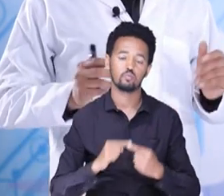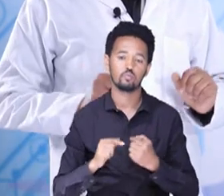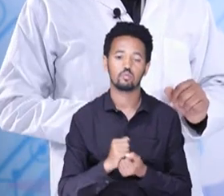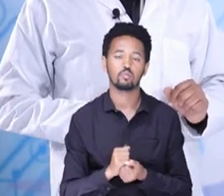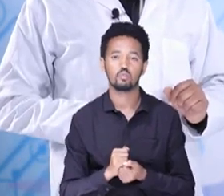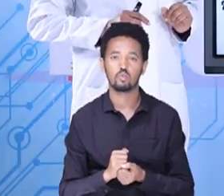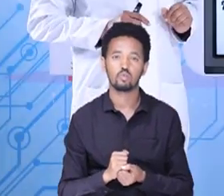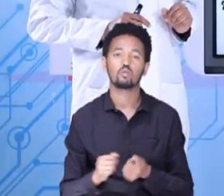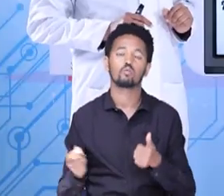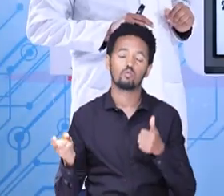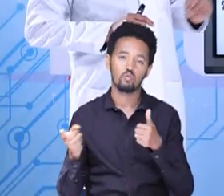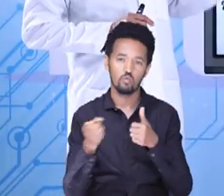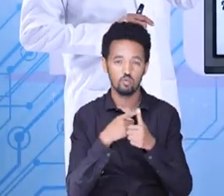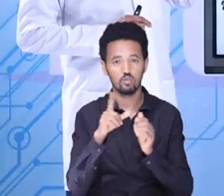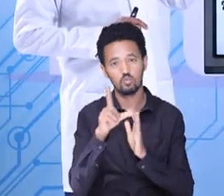First lesson,